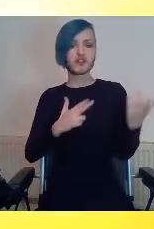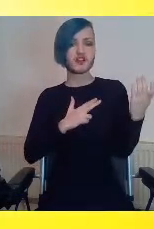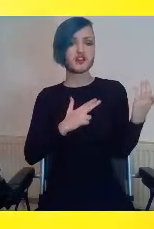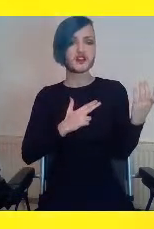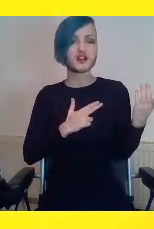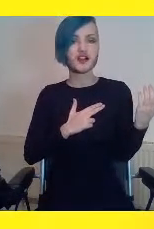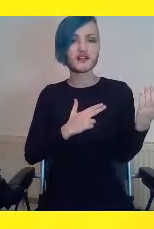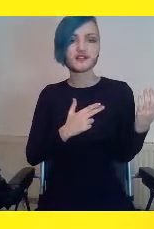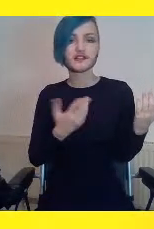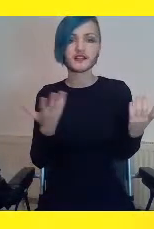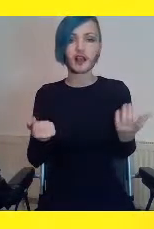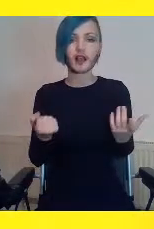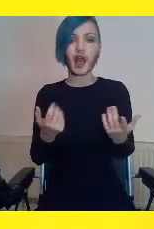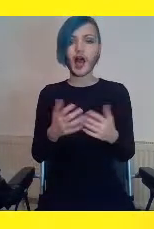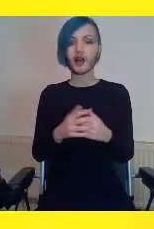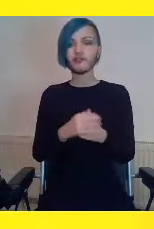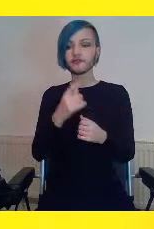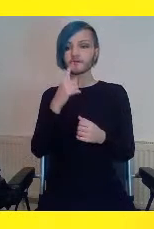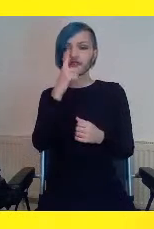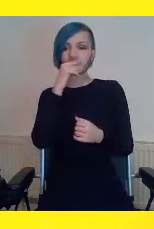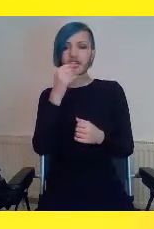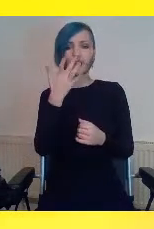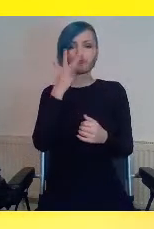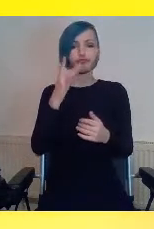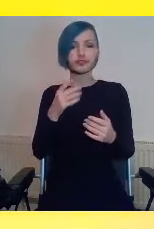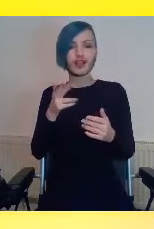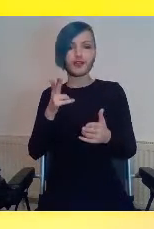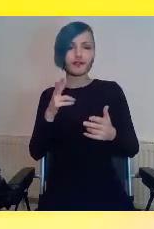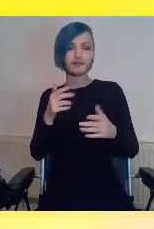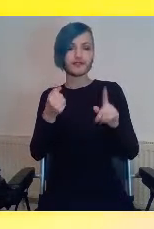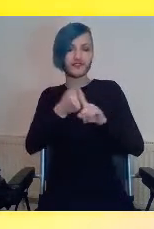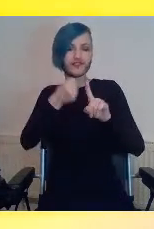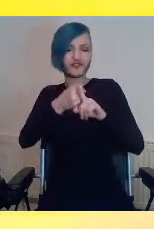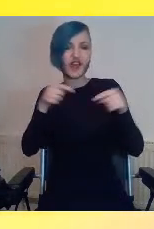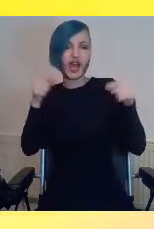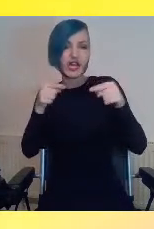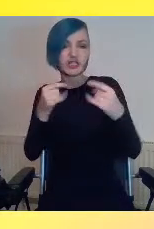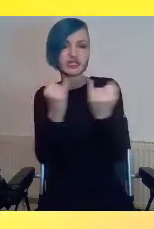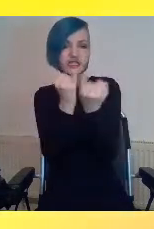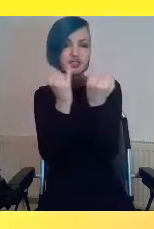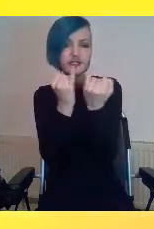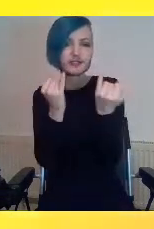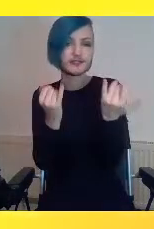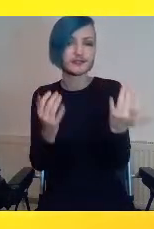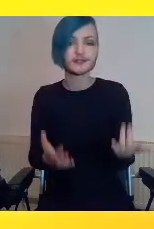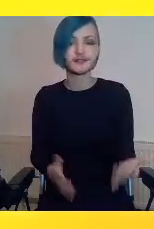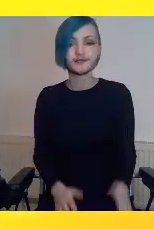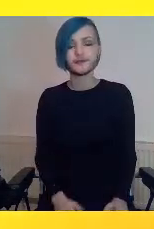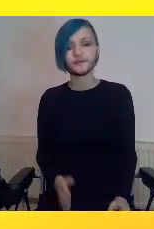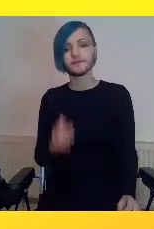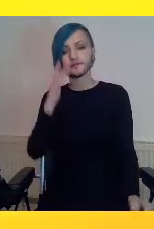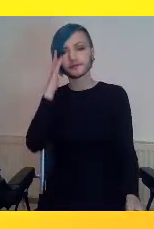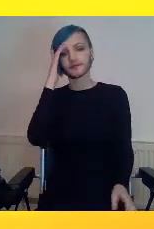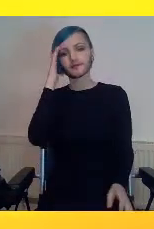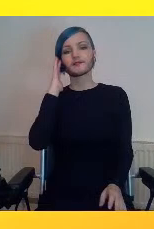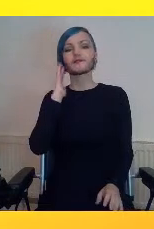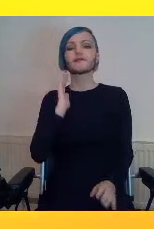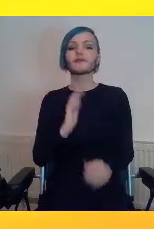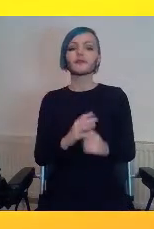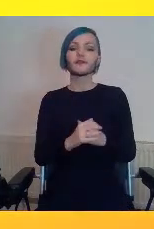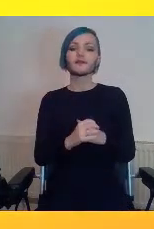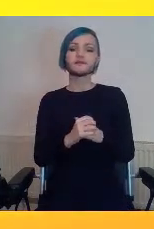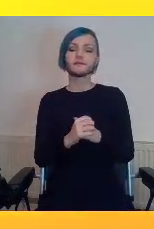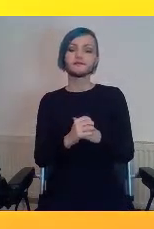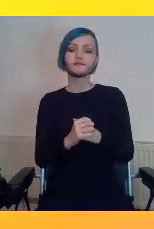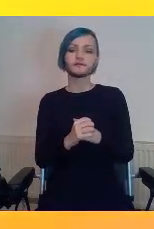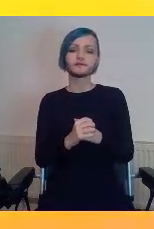they pretend fighting. If they come to Maidan in Kiev, I think that